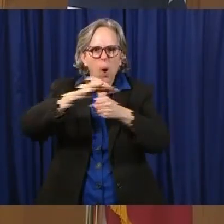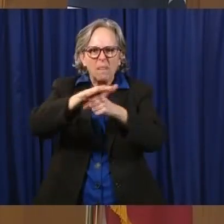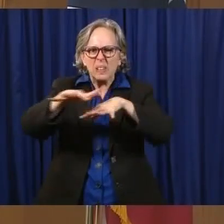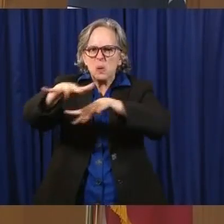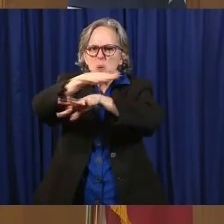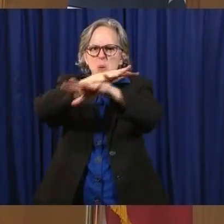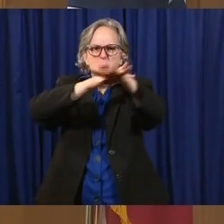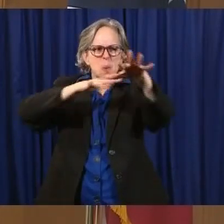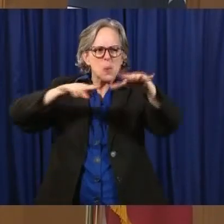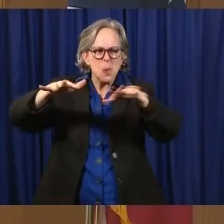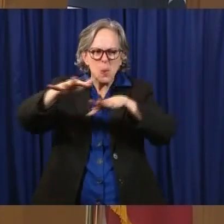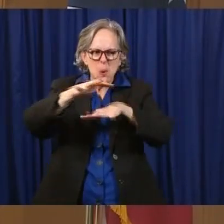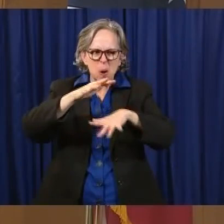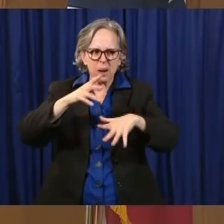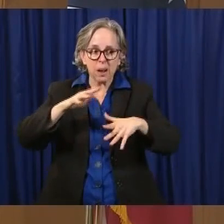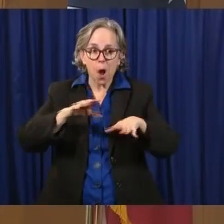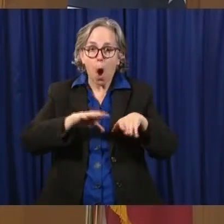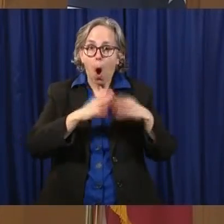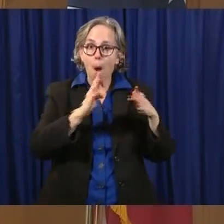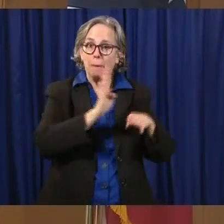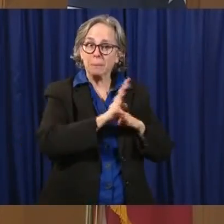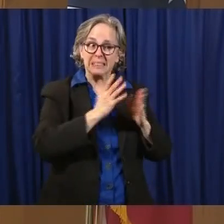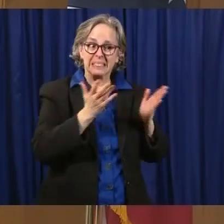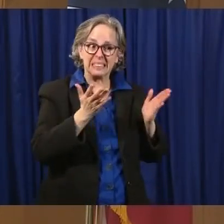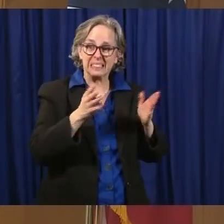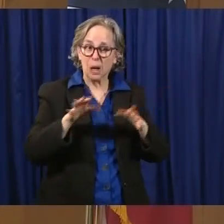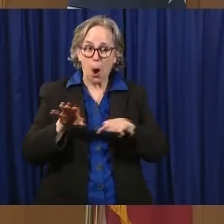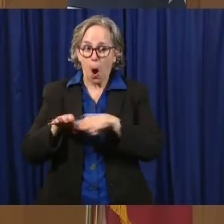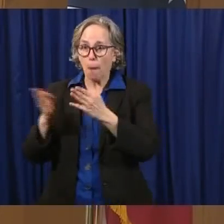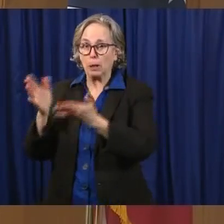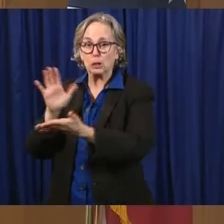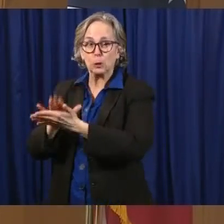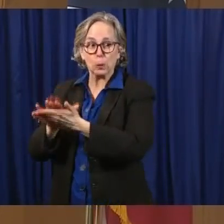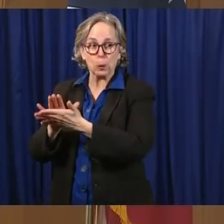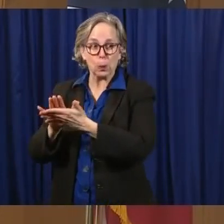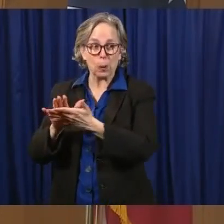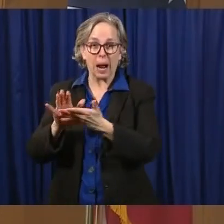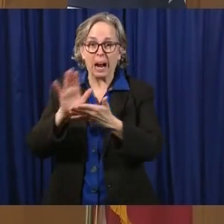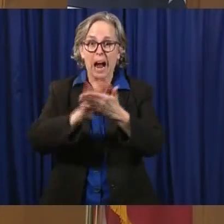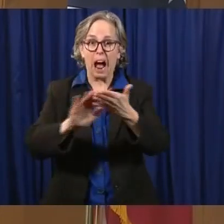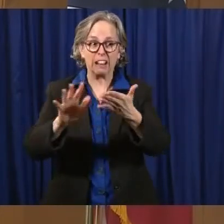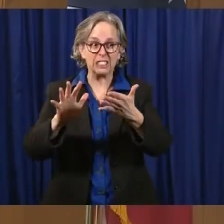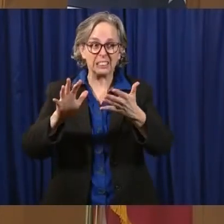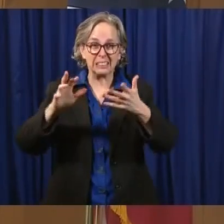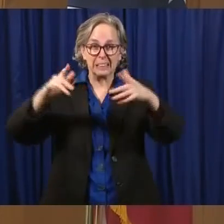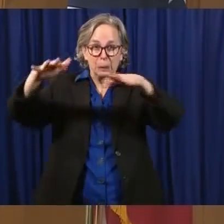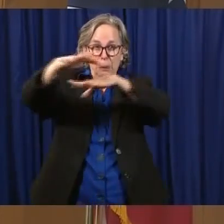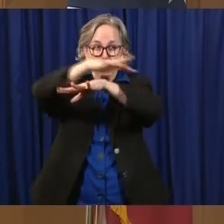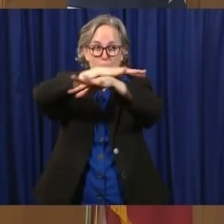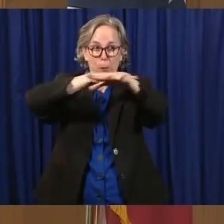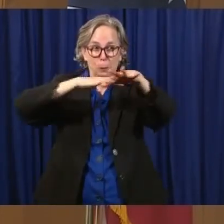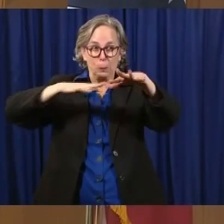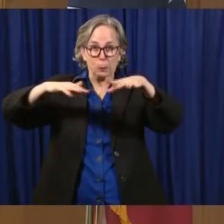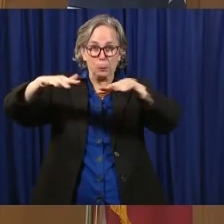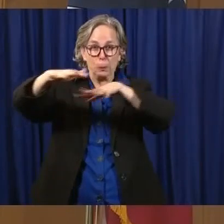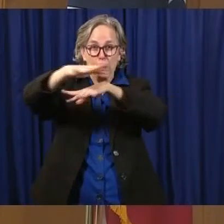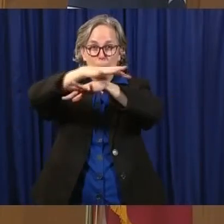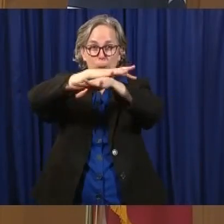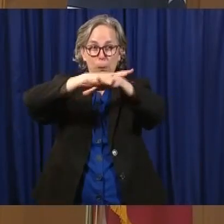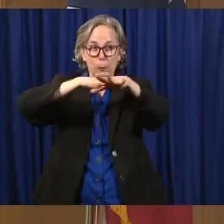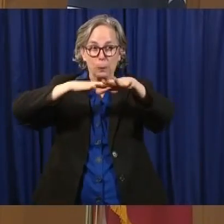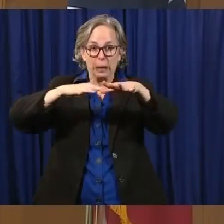we start businesses back up, when we start schools back up, when we start colleges back up, it's going to be